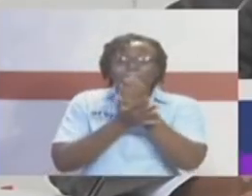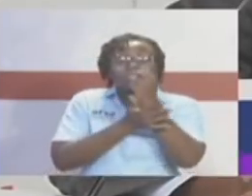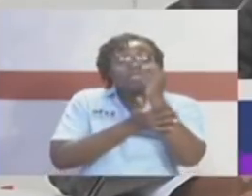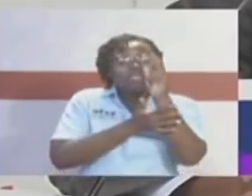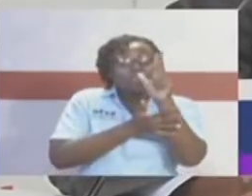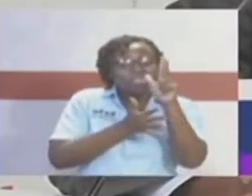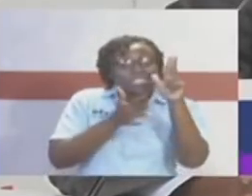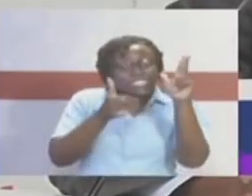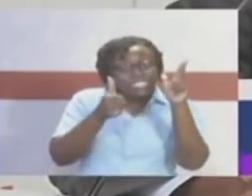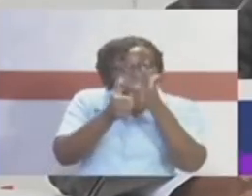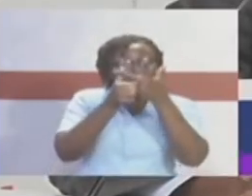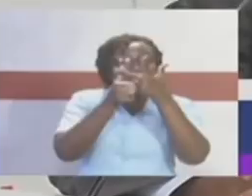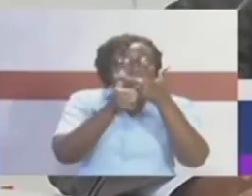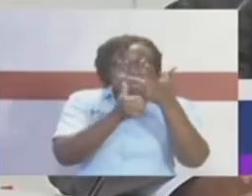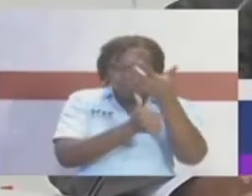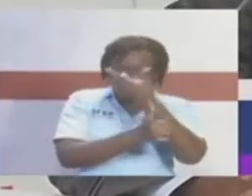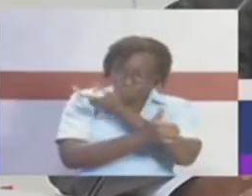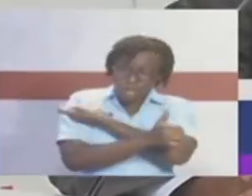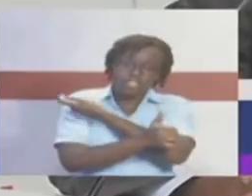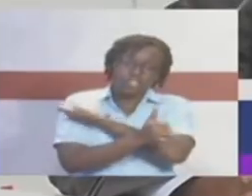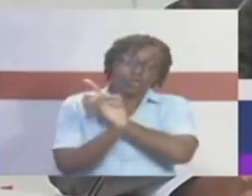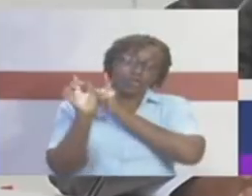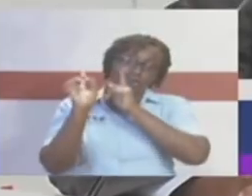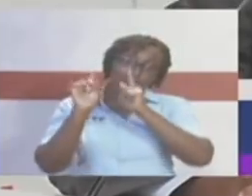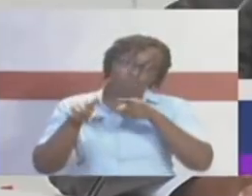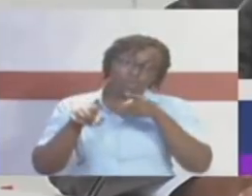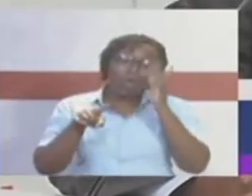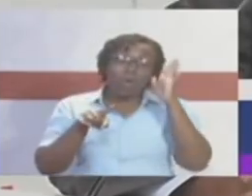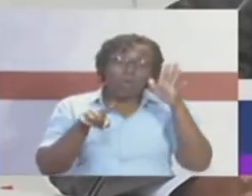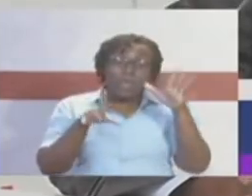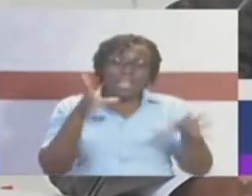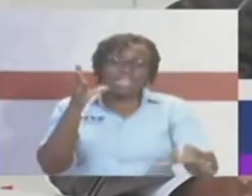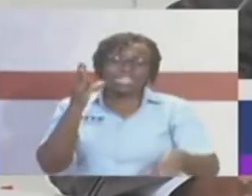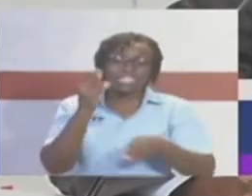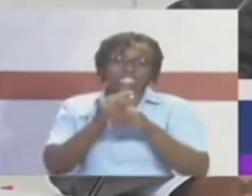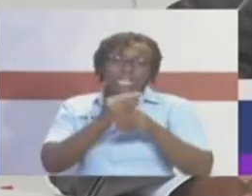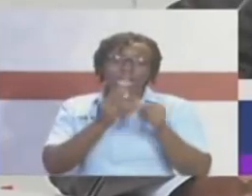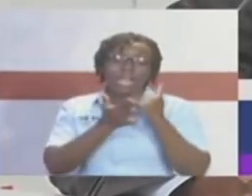dose. It will give you additional protection.